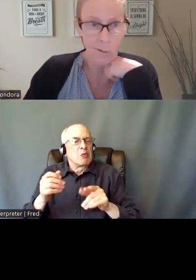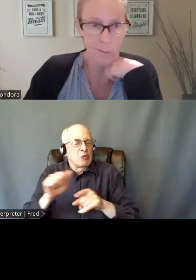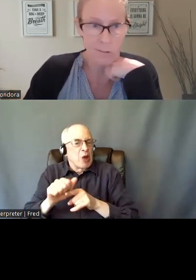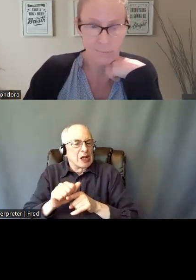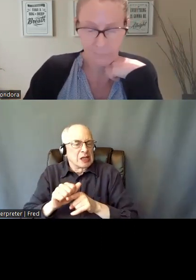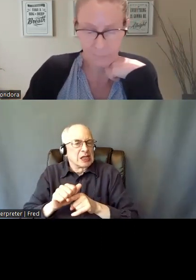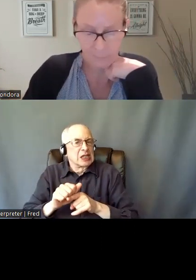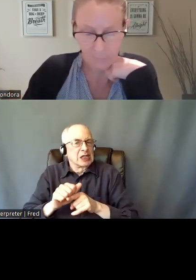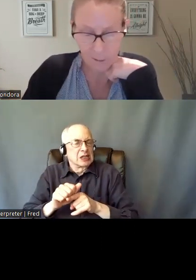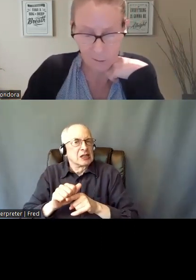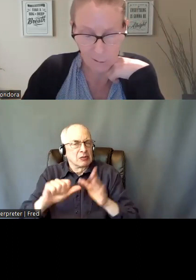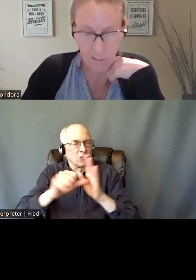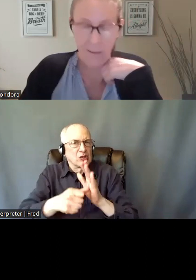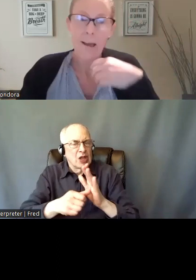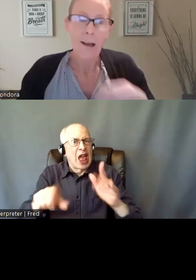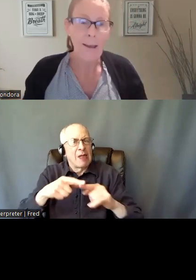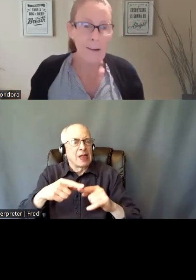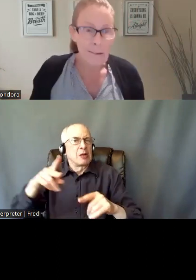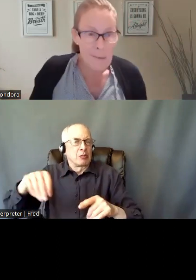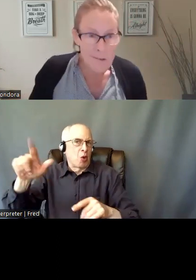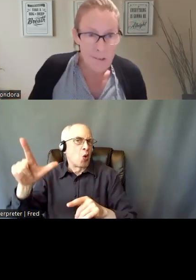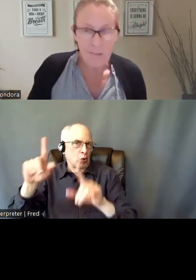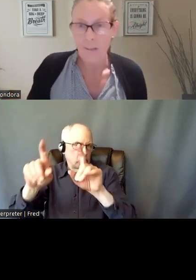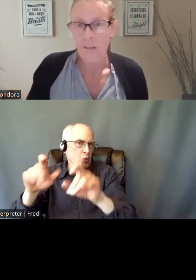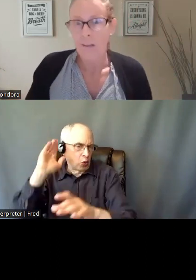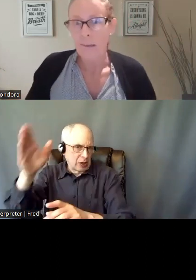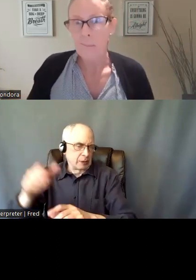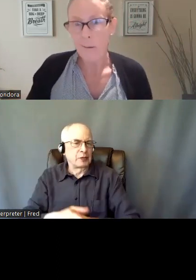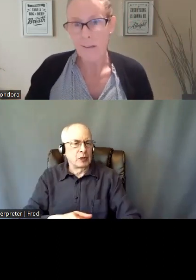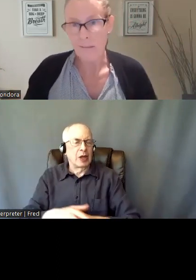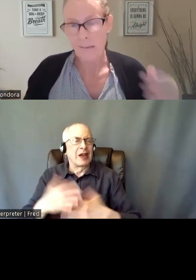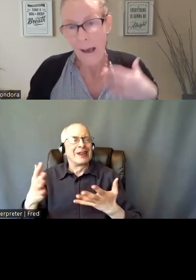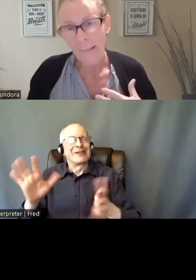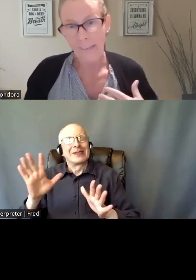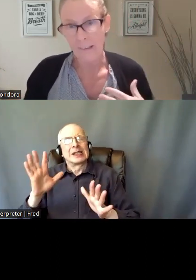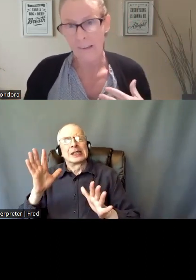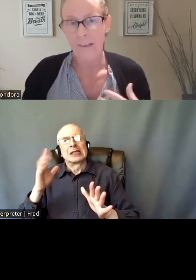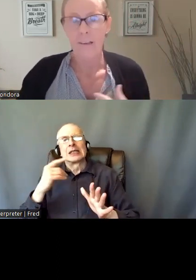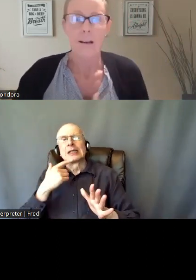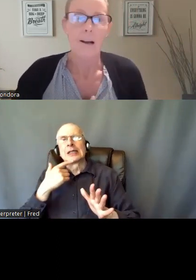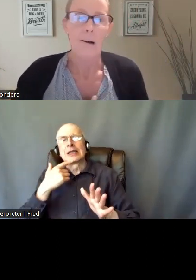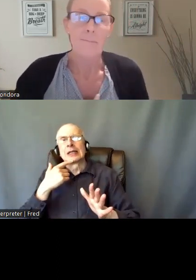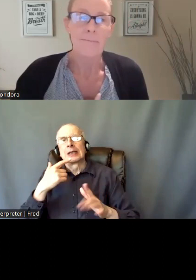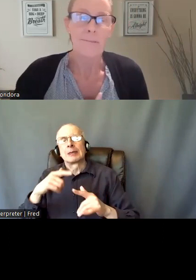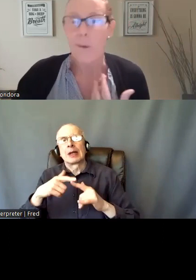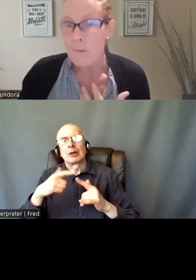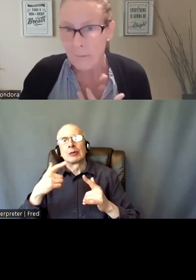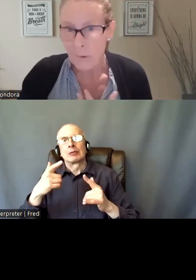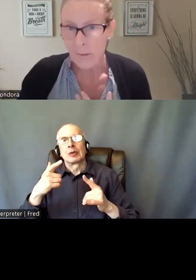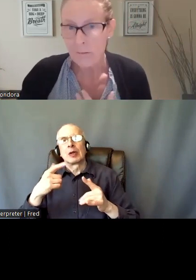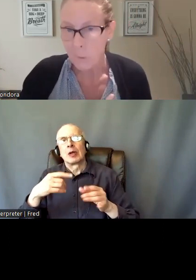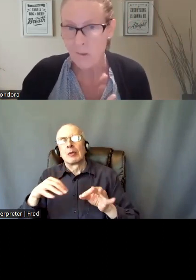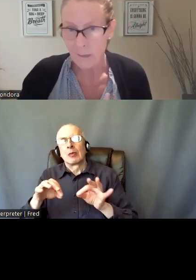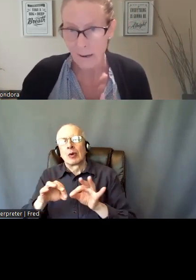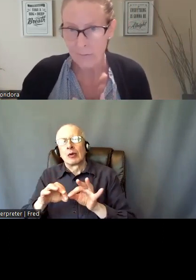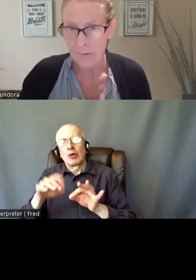some polls. So I had already mentioned the importance, I think, for those of you